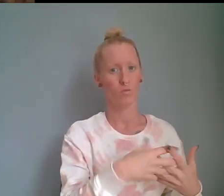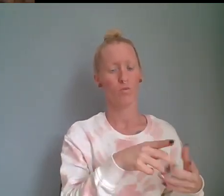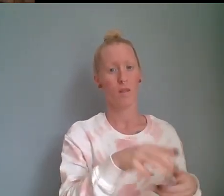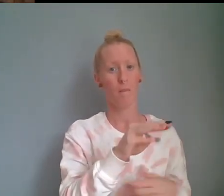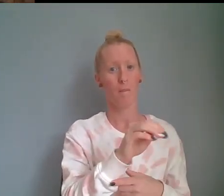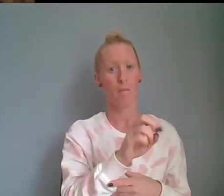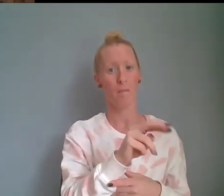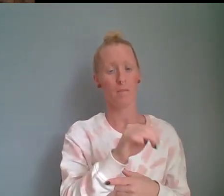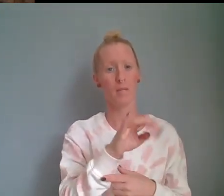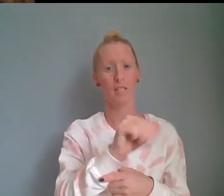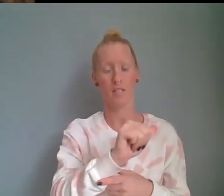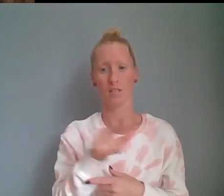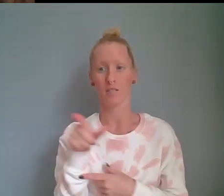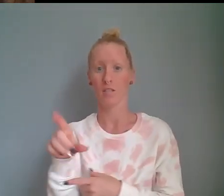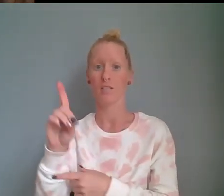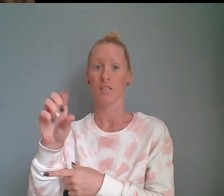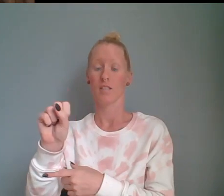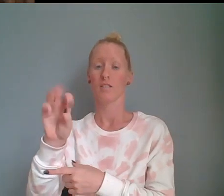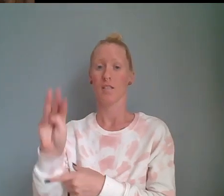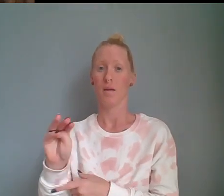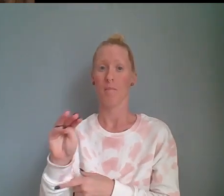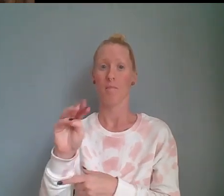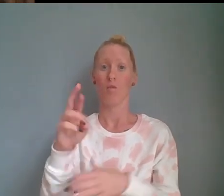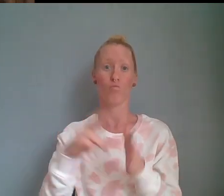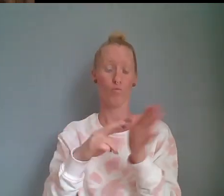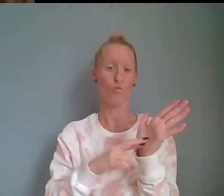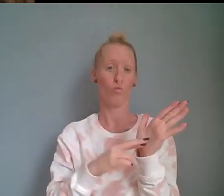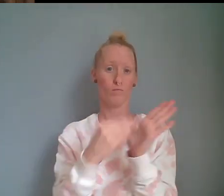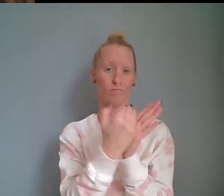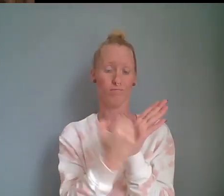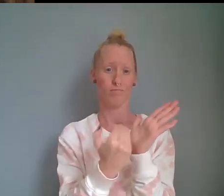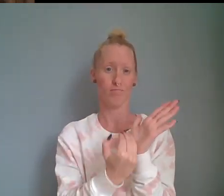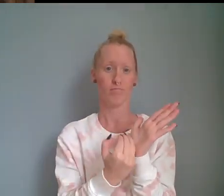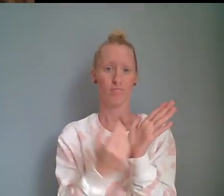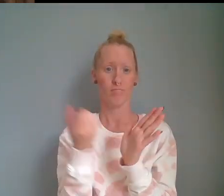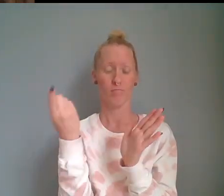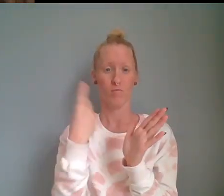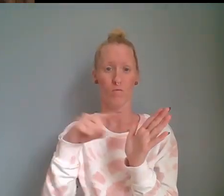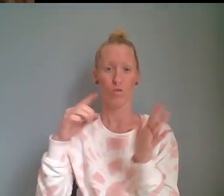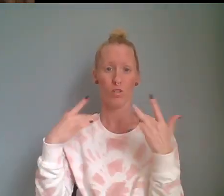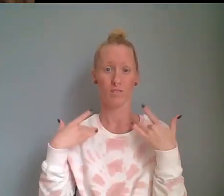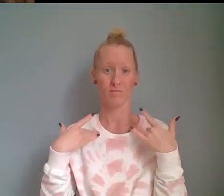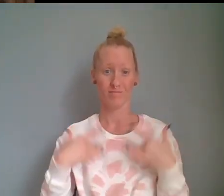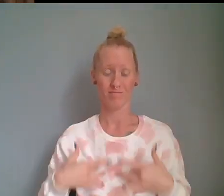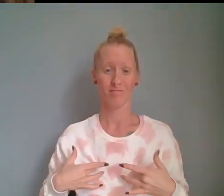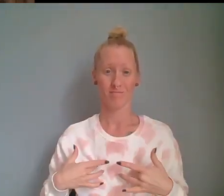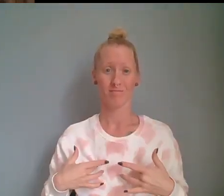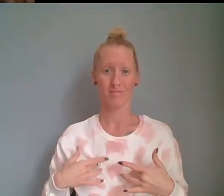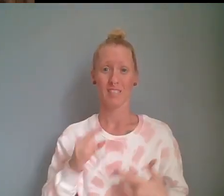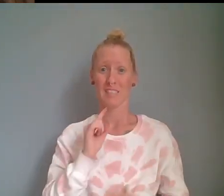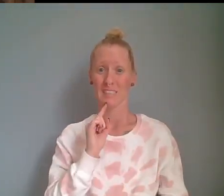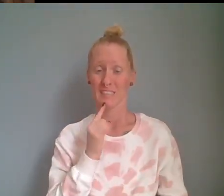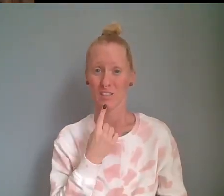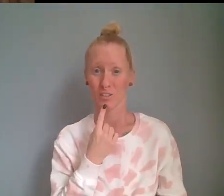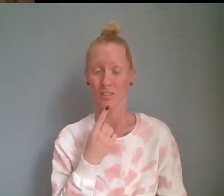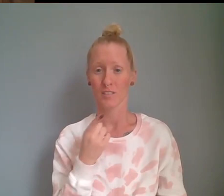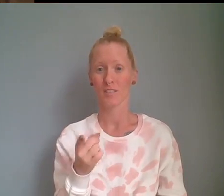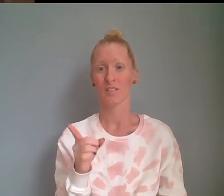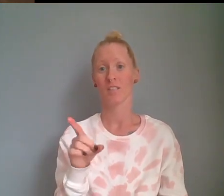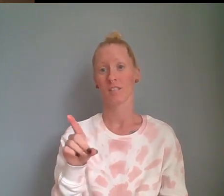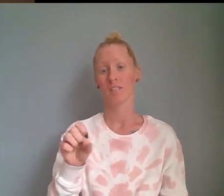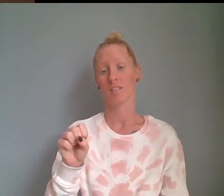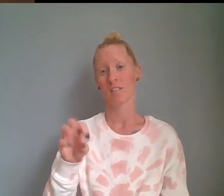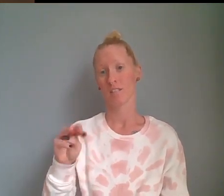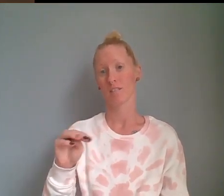the DSM criteria for major depression, one of the most severe forms of depression. And as I said, the DSM sets up